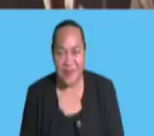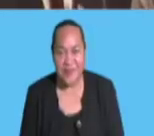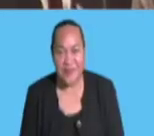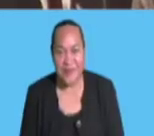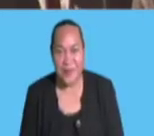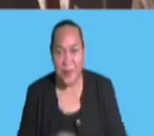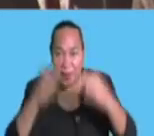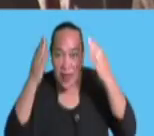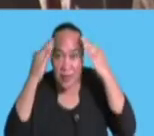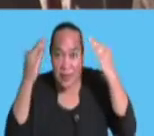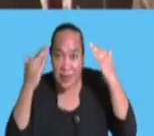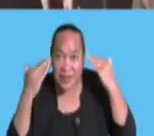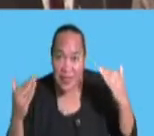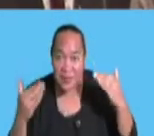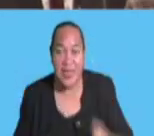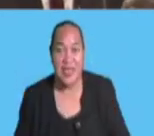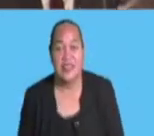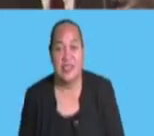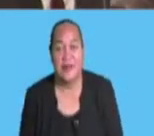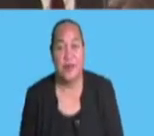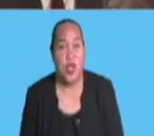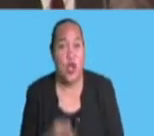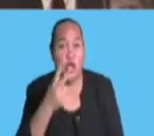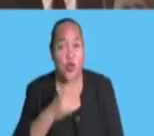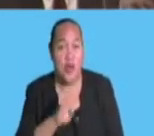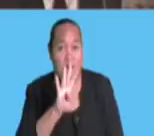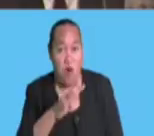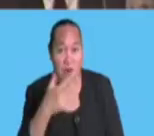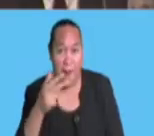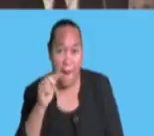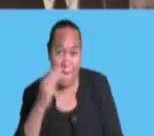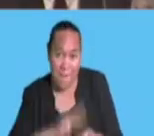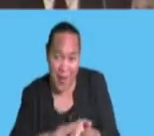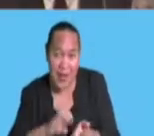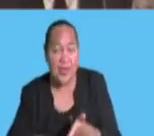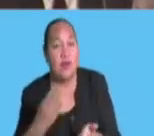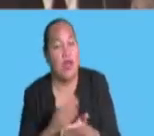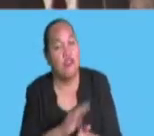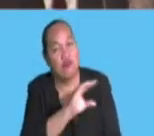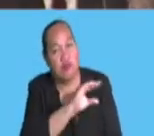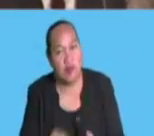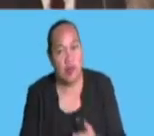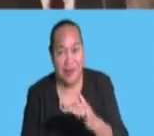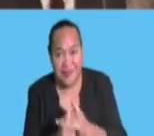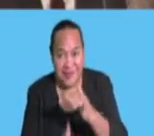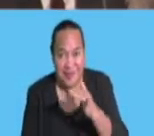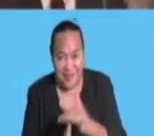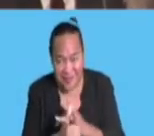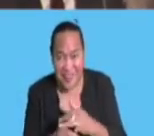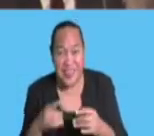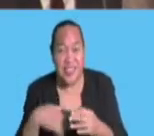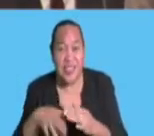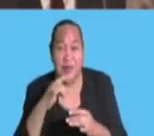Mr. Speaker, sir. 24.8 million in the budget has been allocated towards improving accessibility, reliability and sustainability